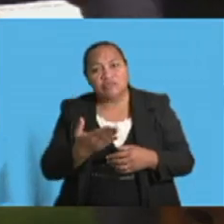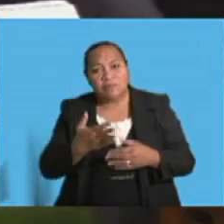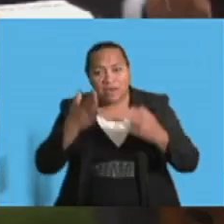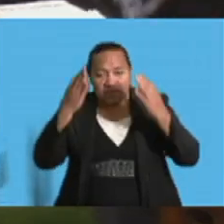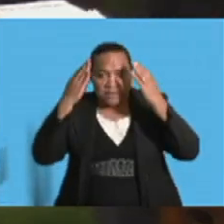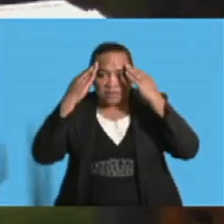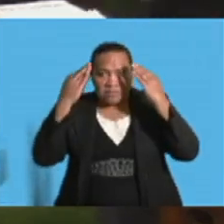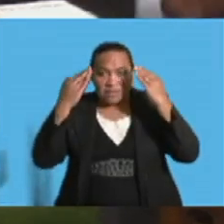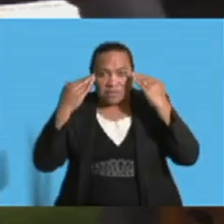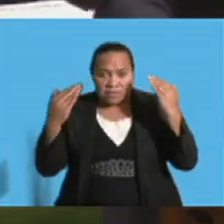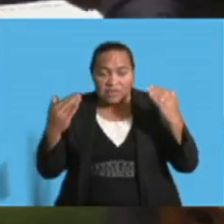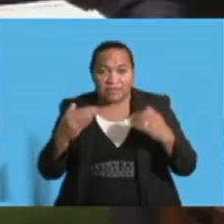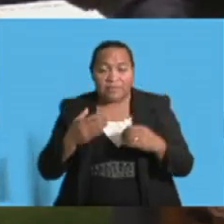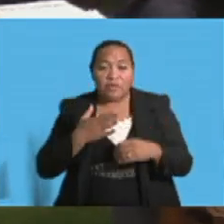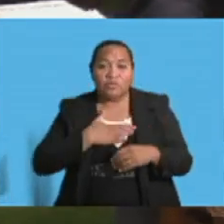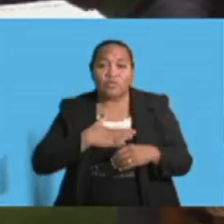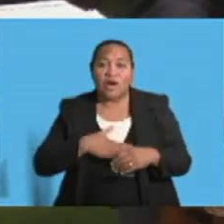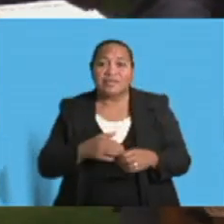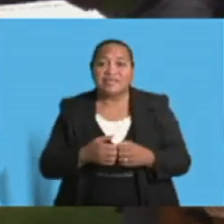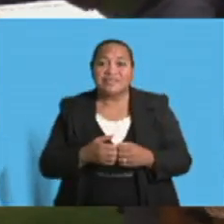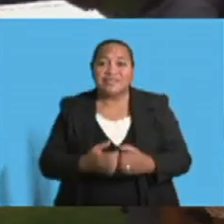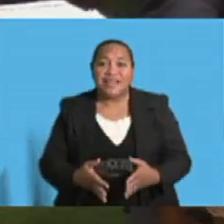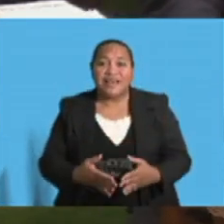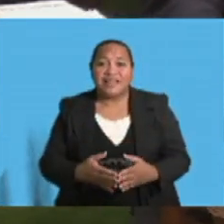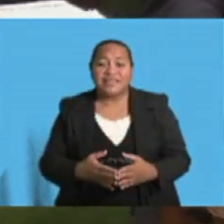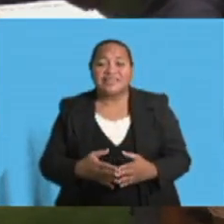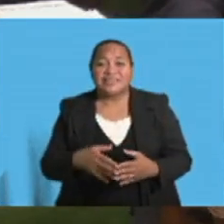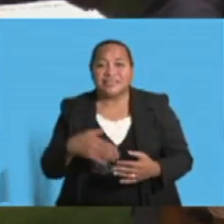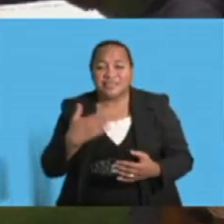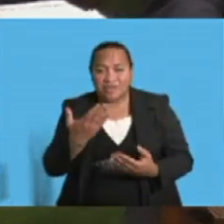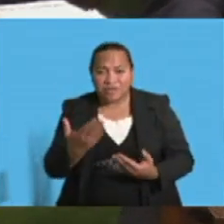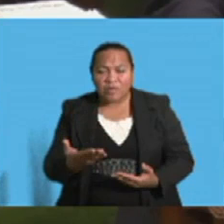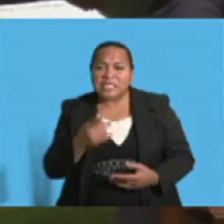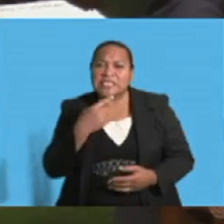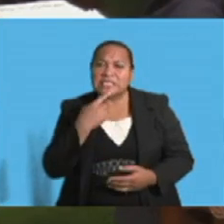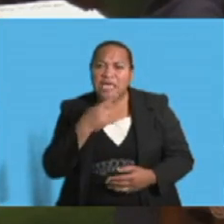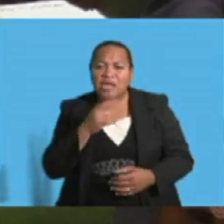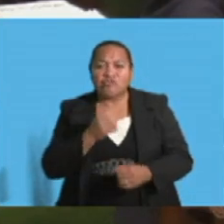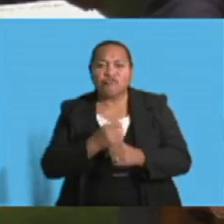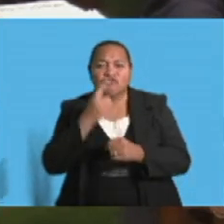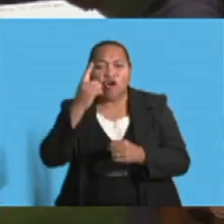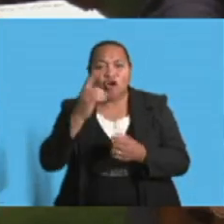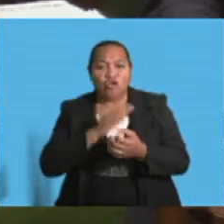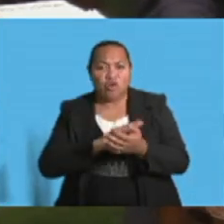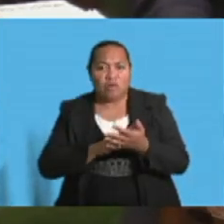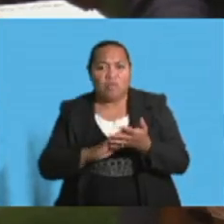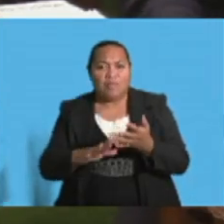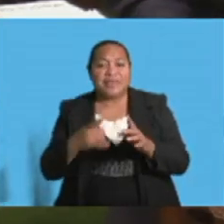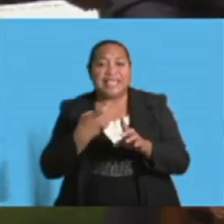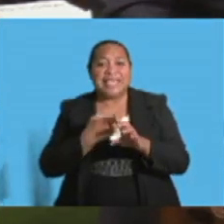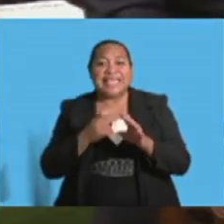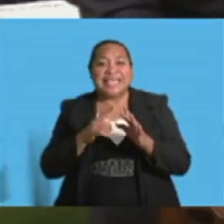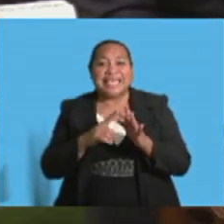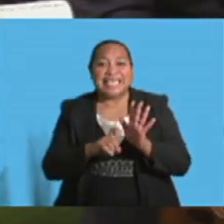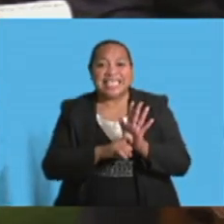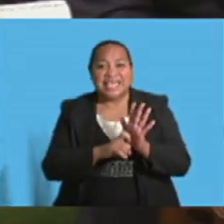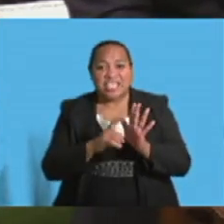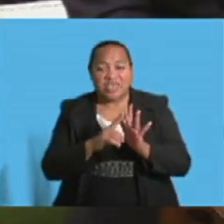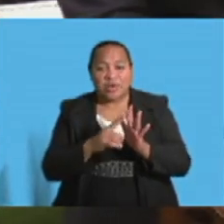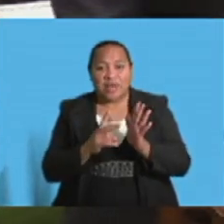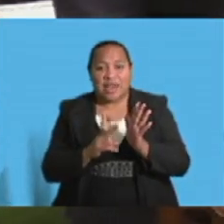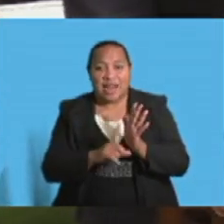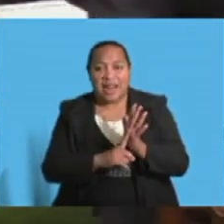like to start off with the comments made by Honourable Kiliraki. He started by God. He said that we are godless. That's what he's trying to